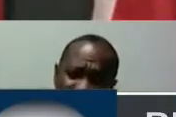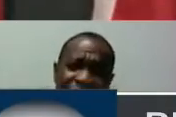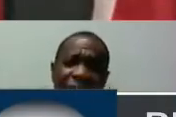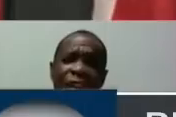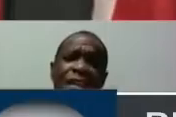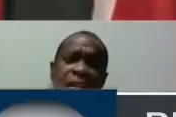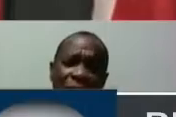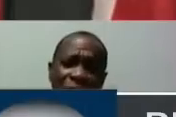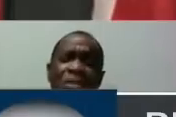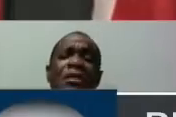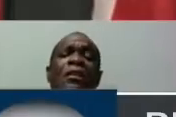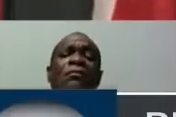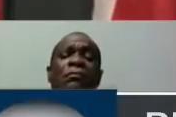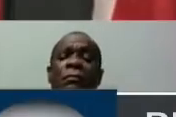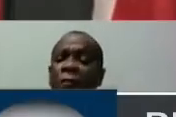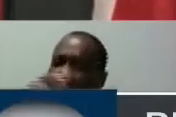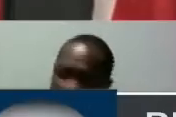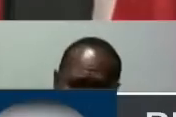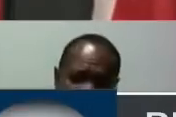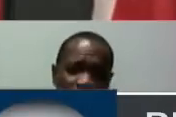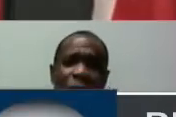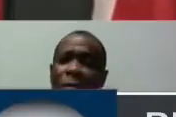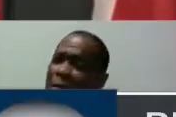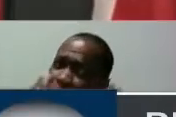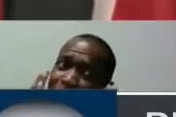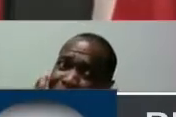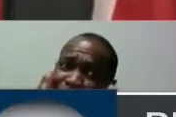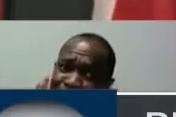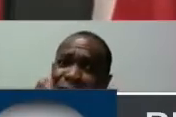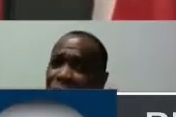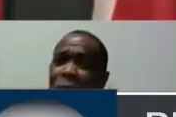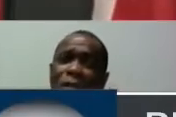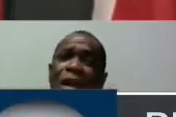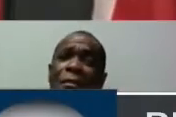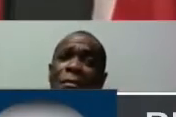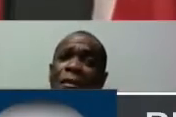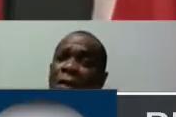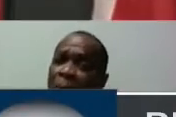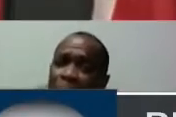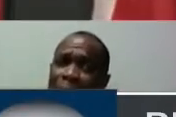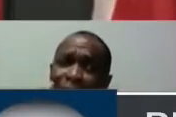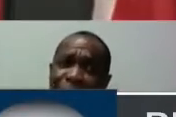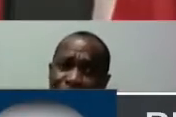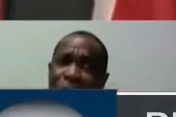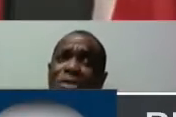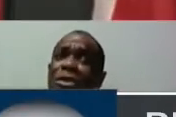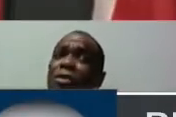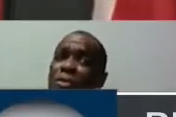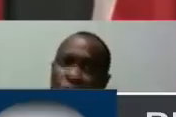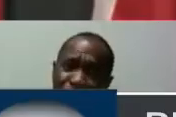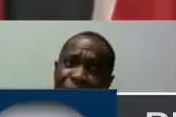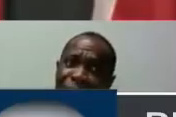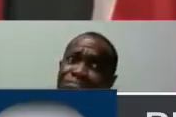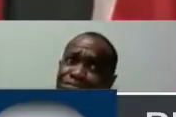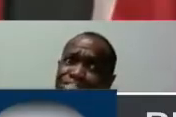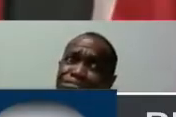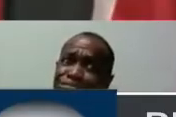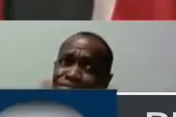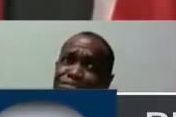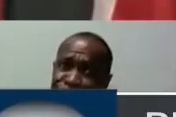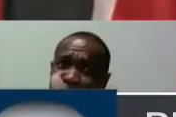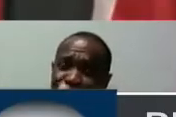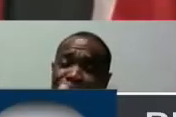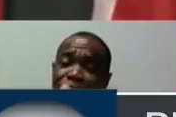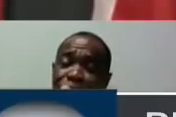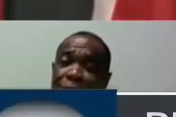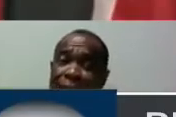to what is being said and what is being done to us. Pay attention to the threat that exists, which is, some of it is already with us, and